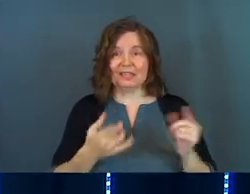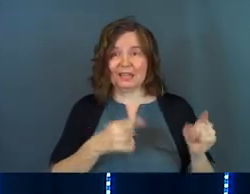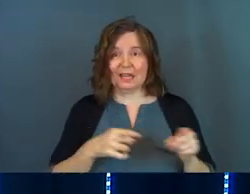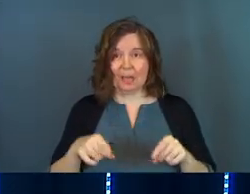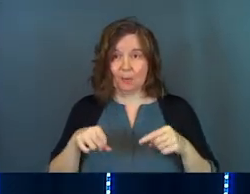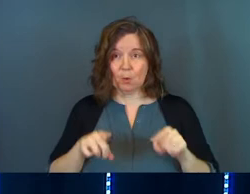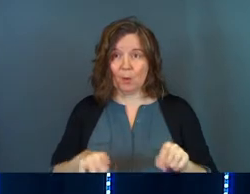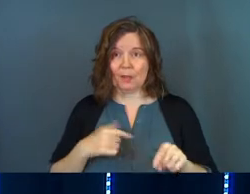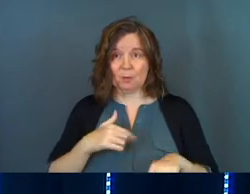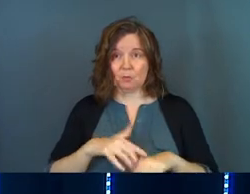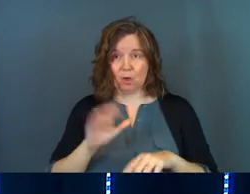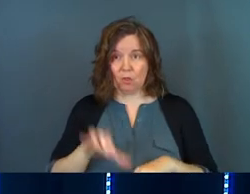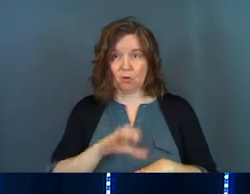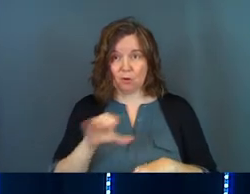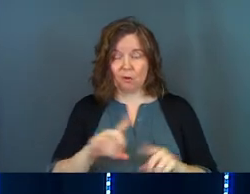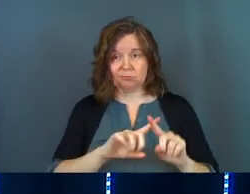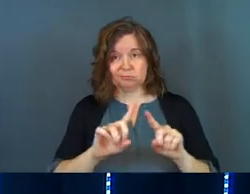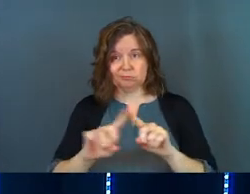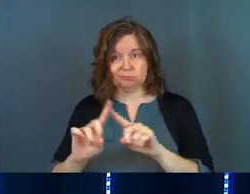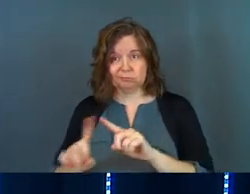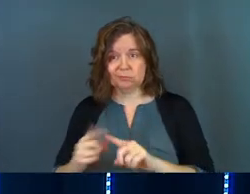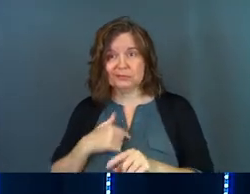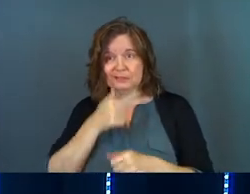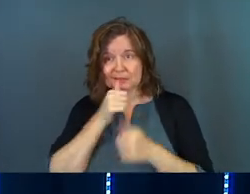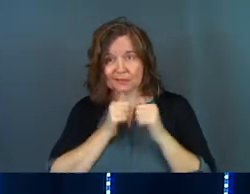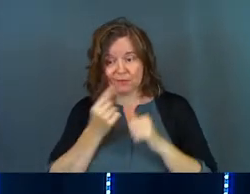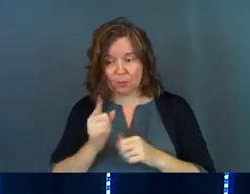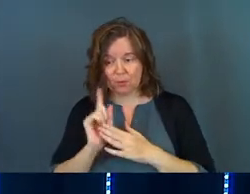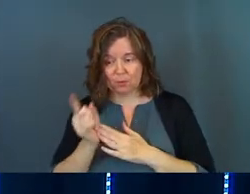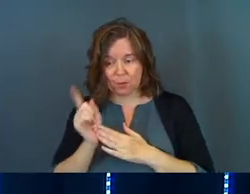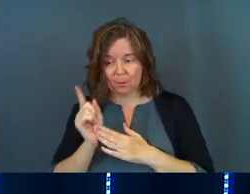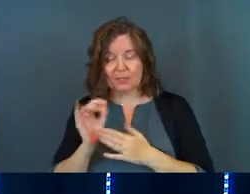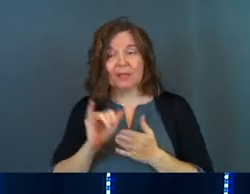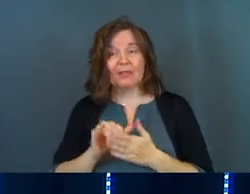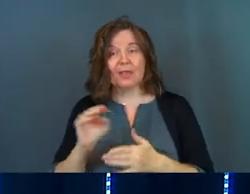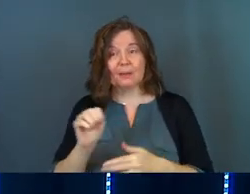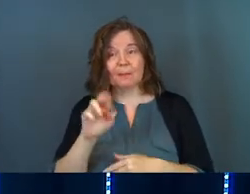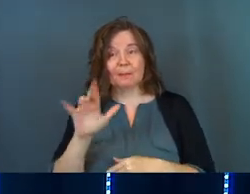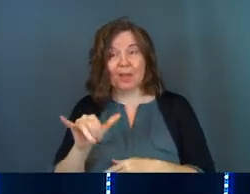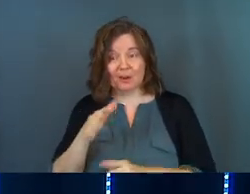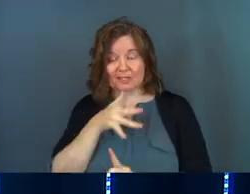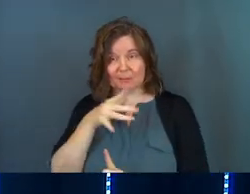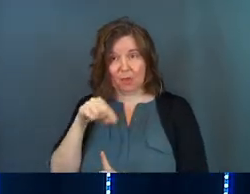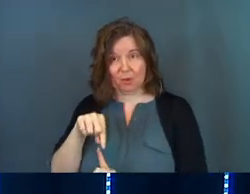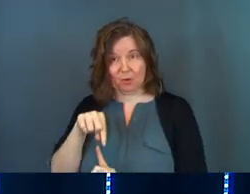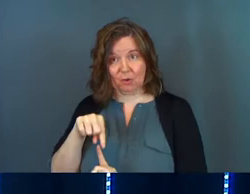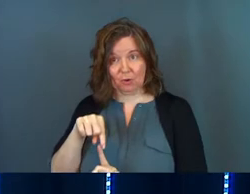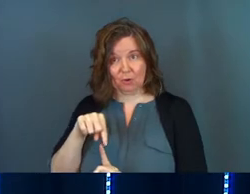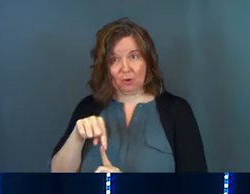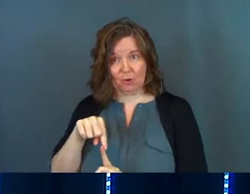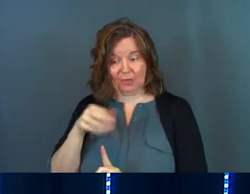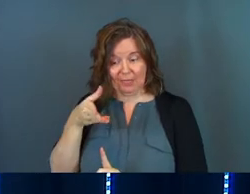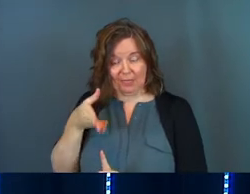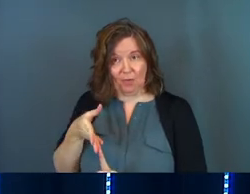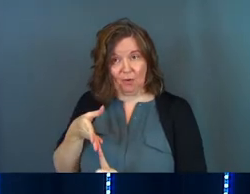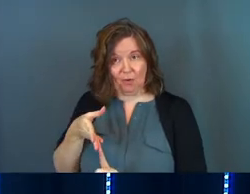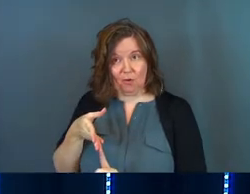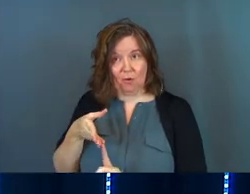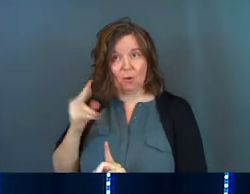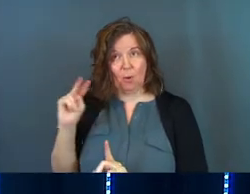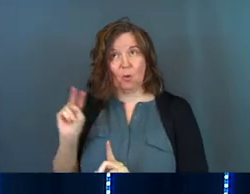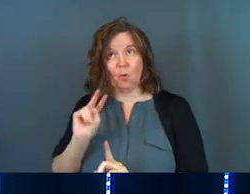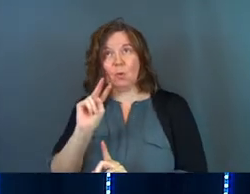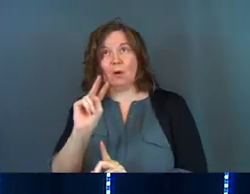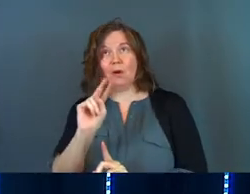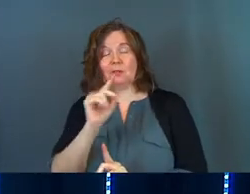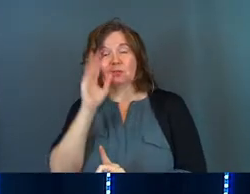that happened while he was on the cross suffering. And this is one of those moments, is that Mary, his mother, is there